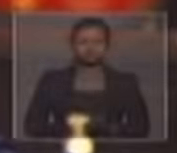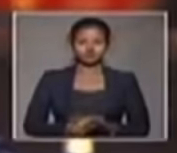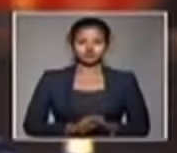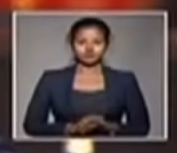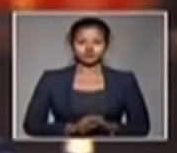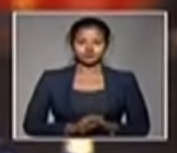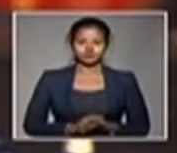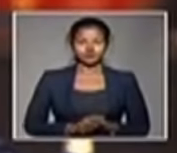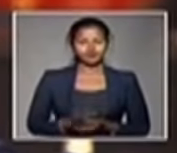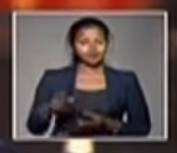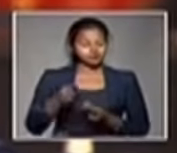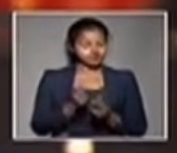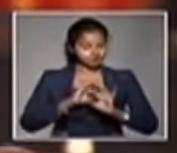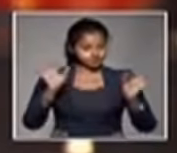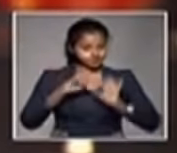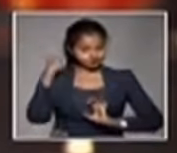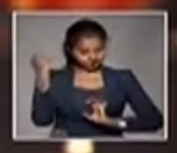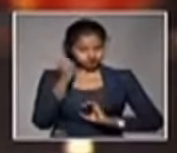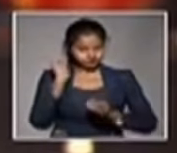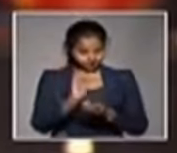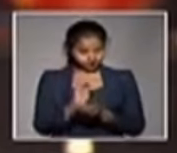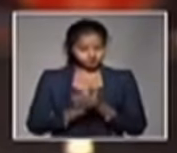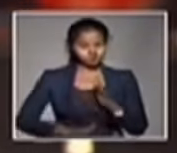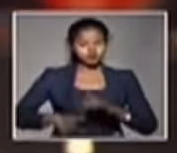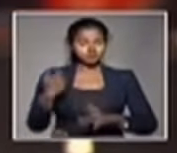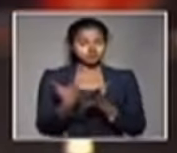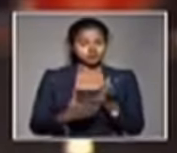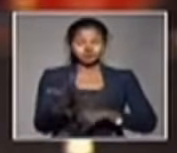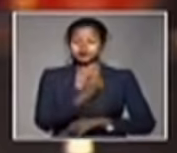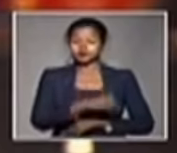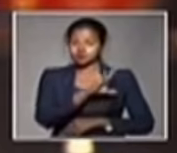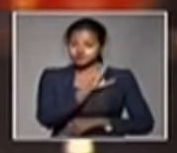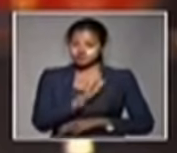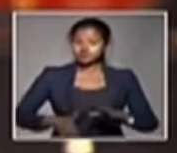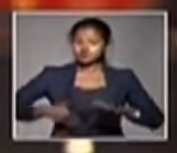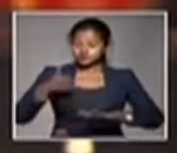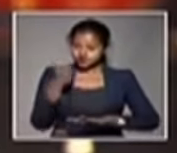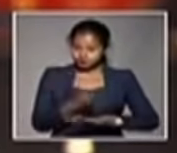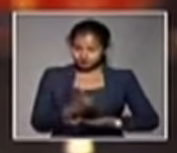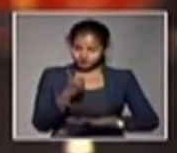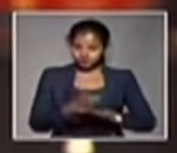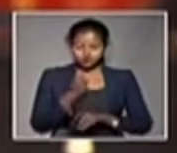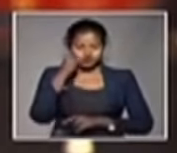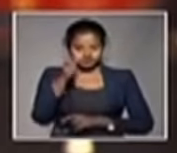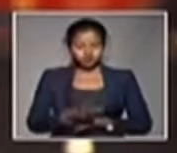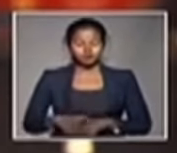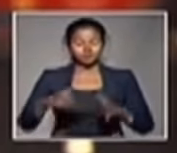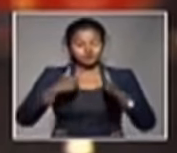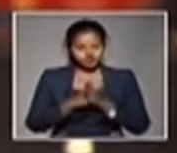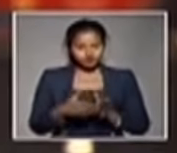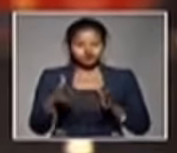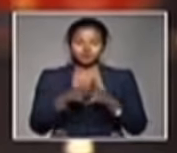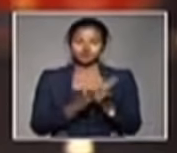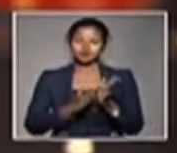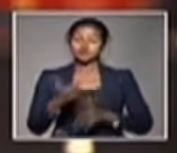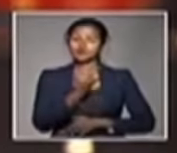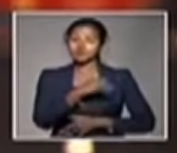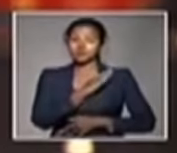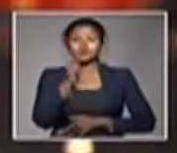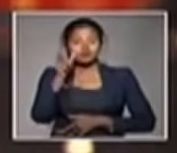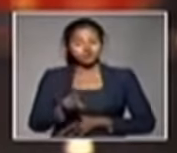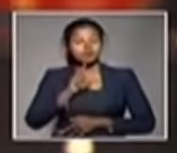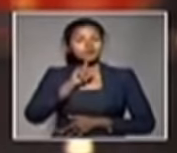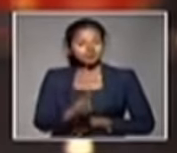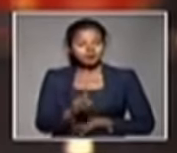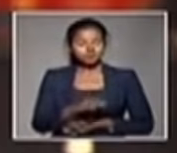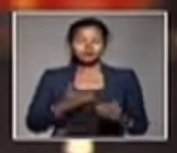At a media briefing today, Registrar of the Askiri Chapter of the Siam Sect, Venerable Madagama Dhammananda Thero, said the